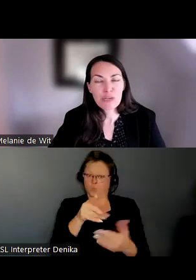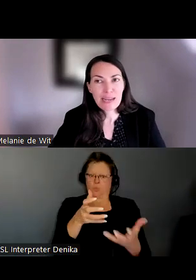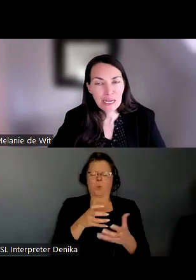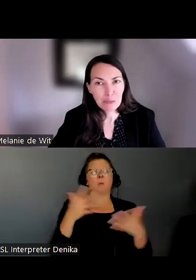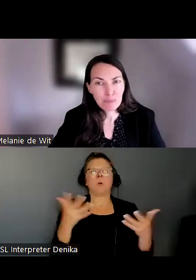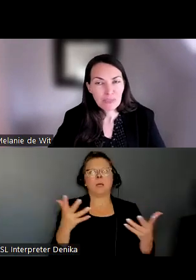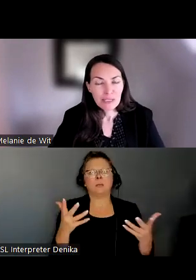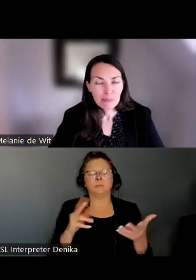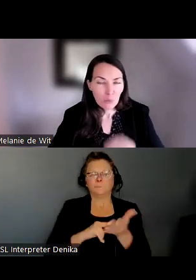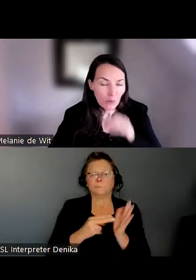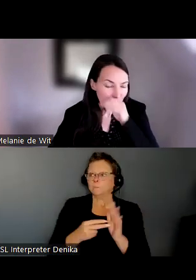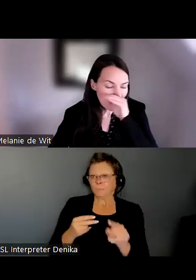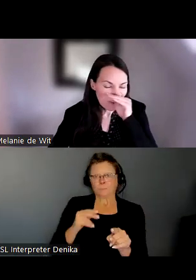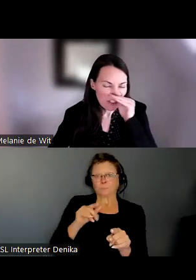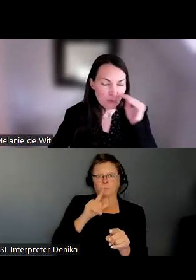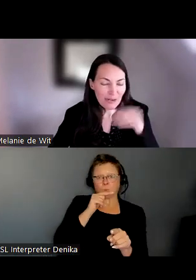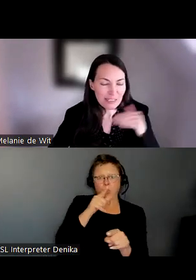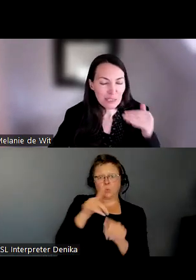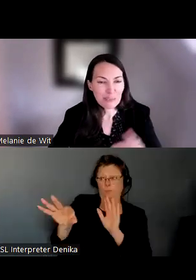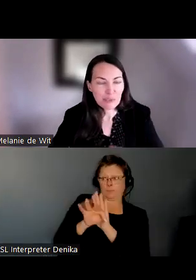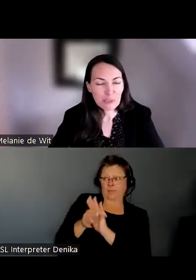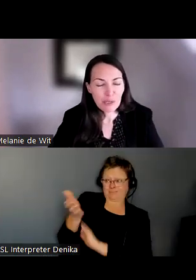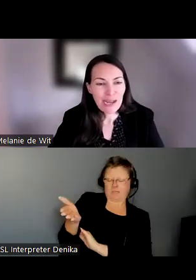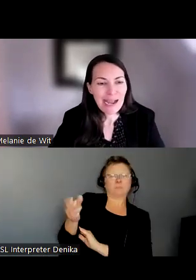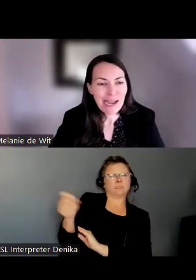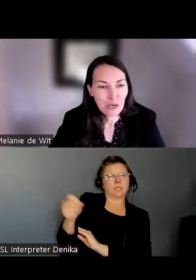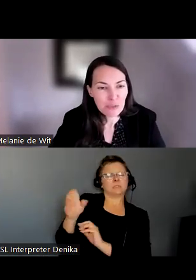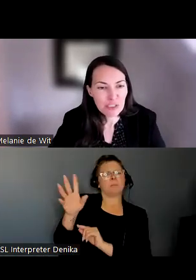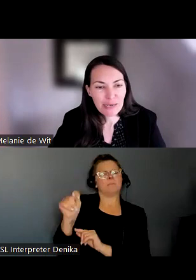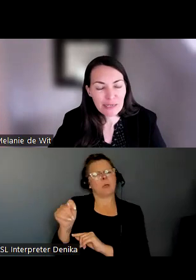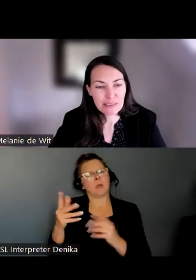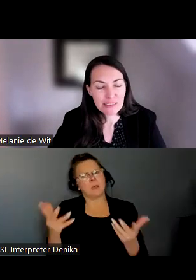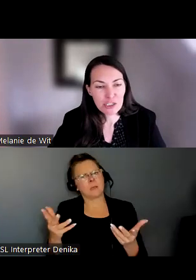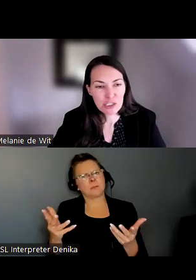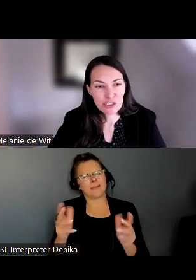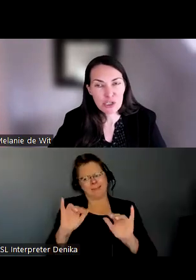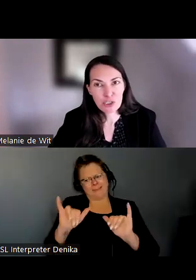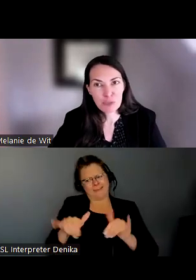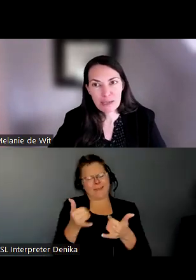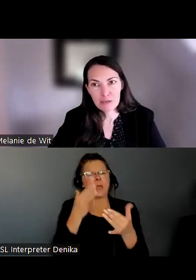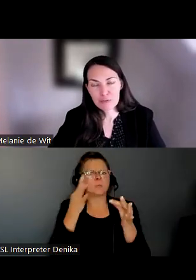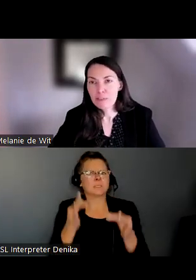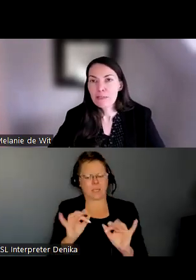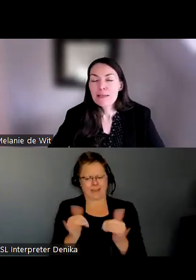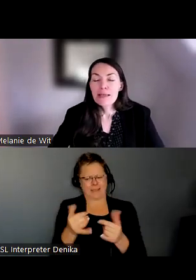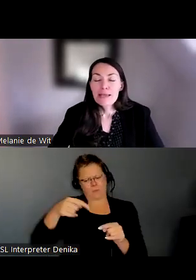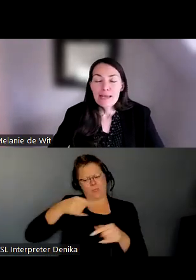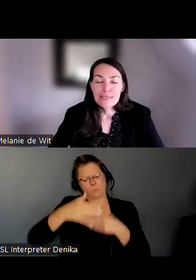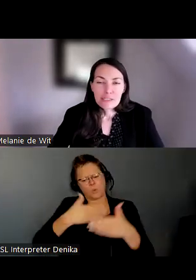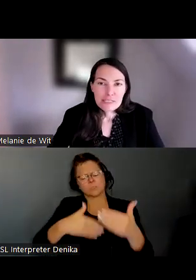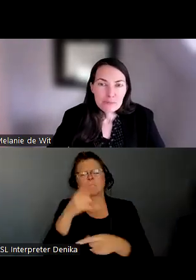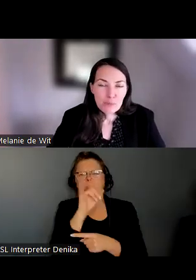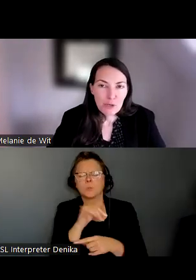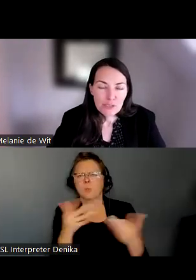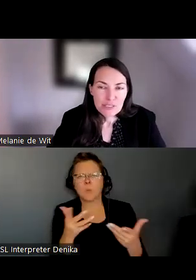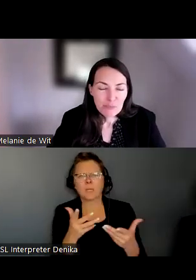you name, but what about directing people about how to make decisions on your behalf? And here